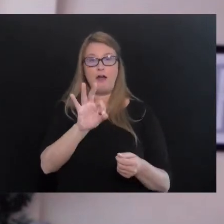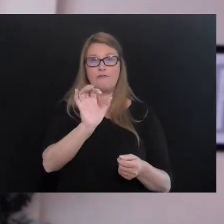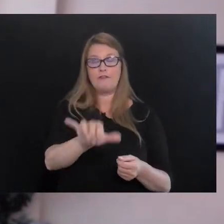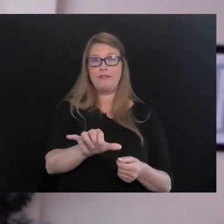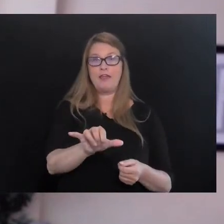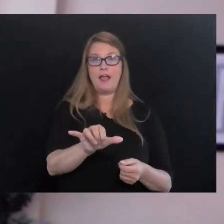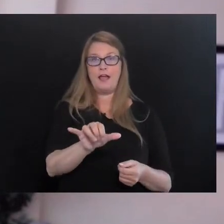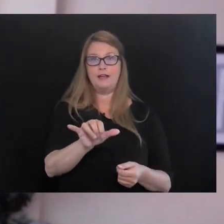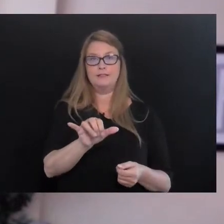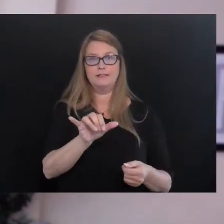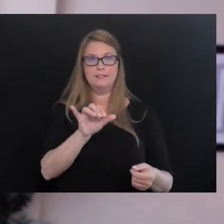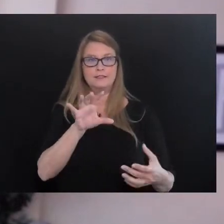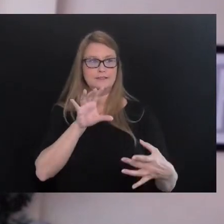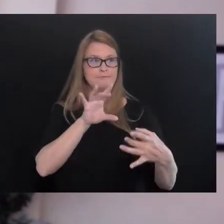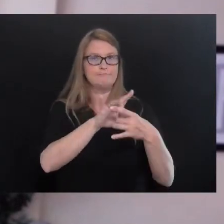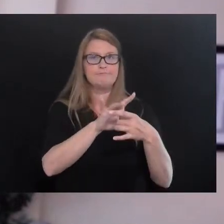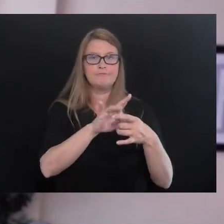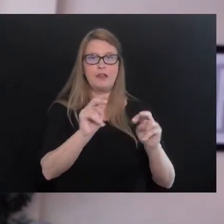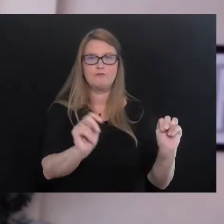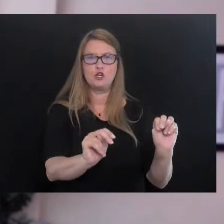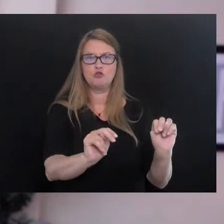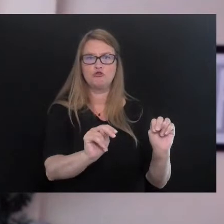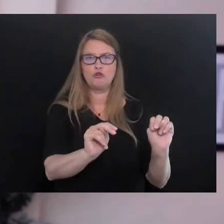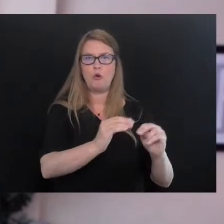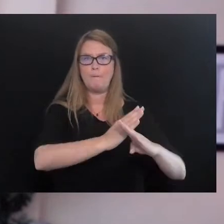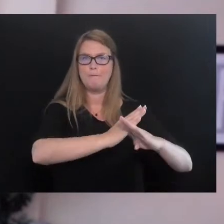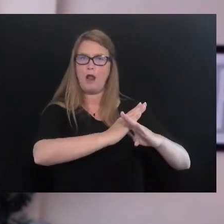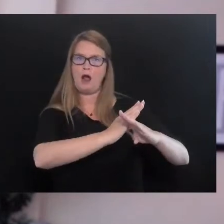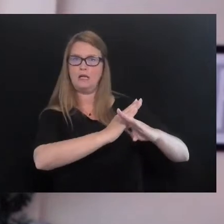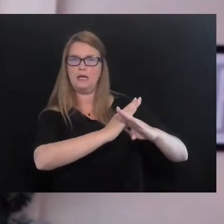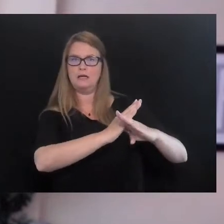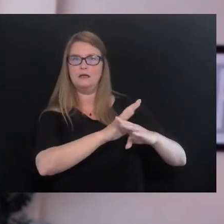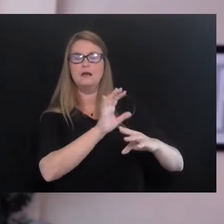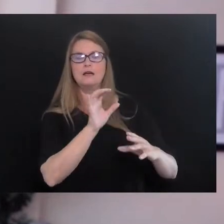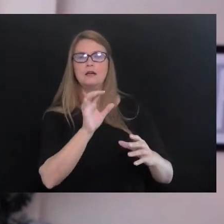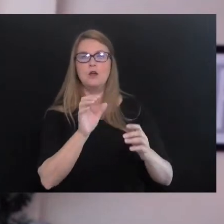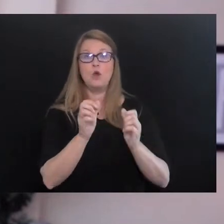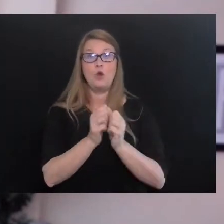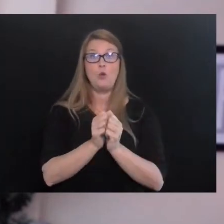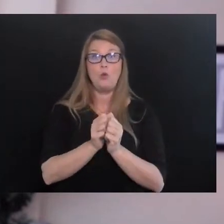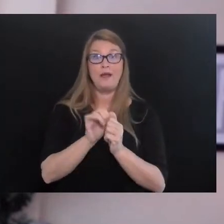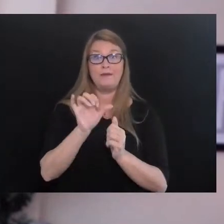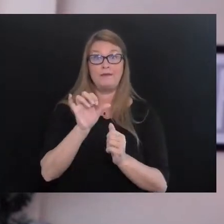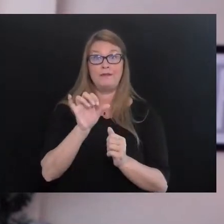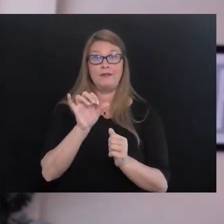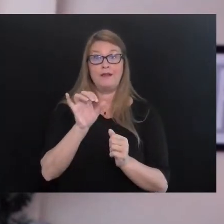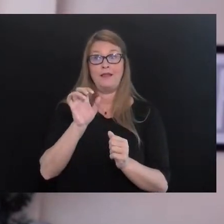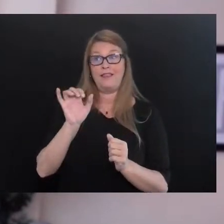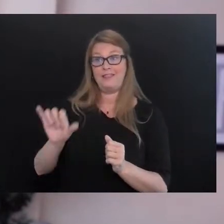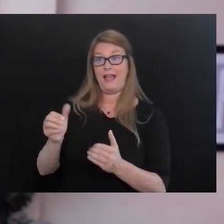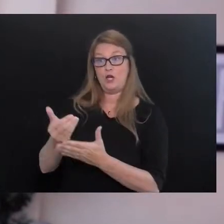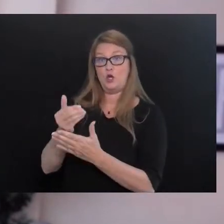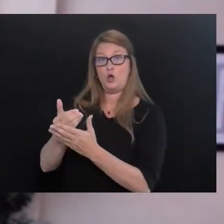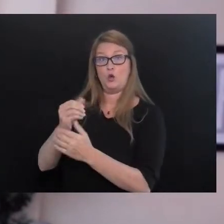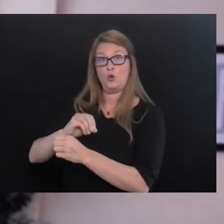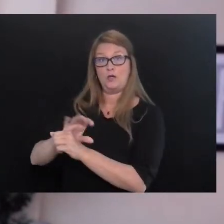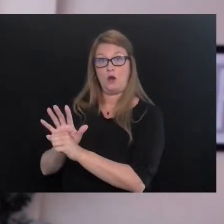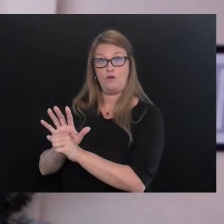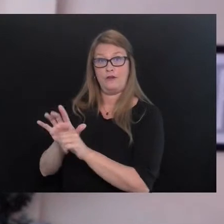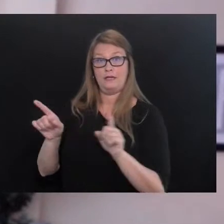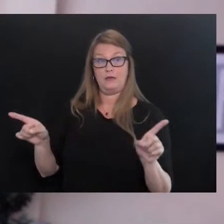the binding, the neutralization for these antibodies to the Omicron variant.